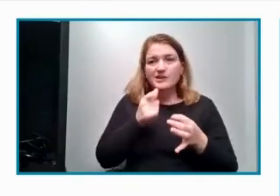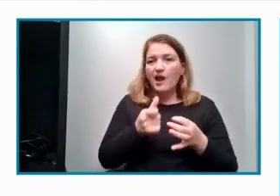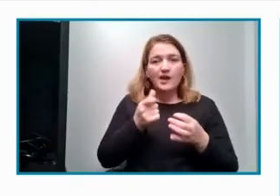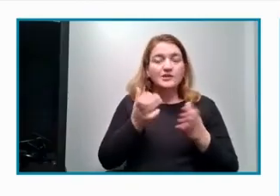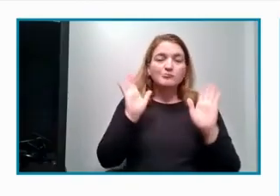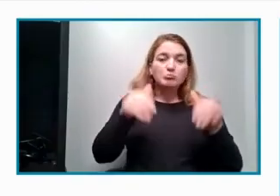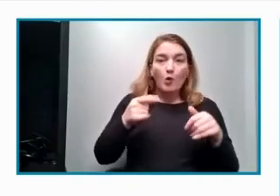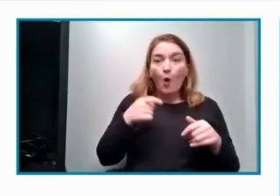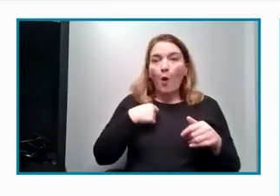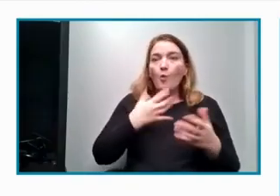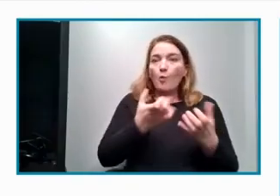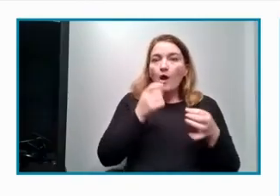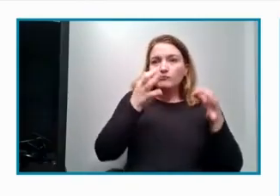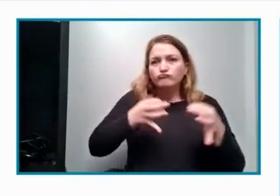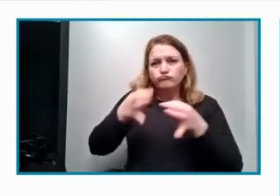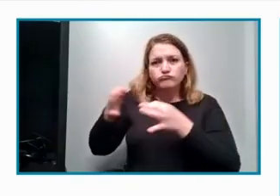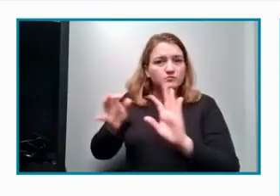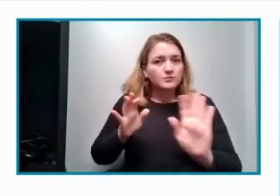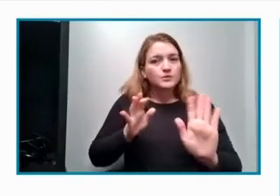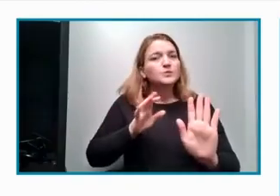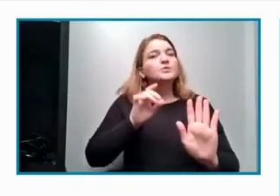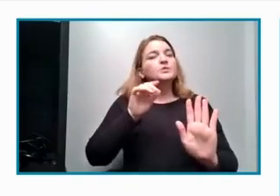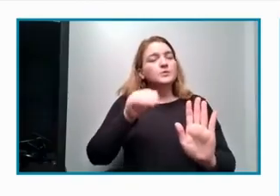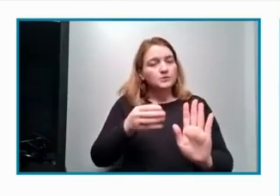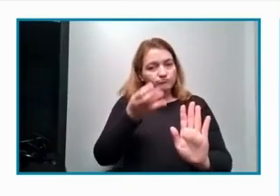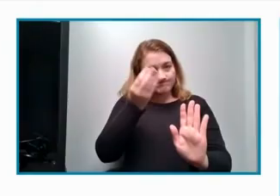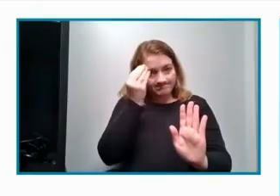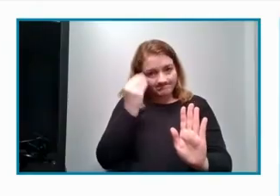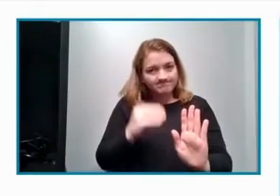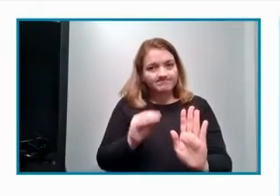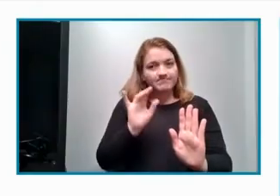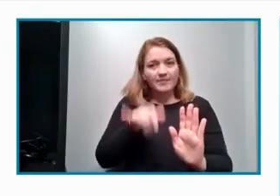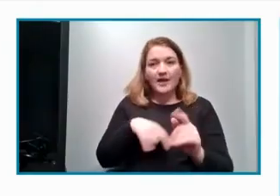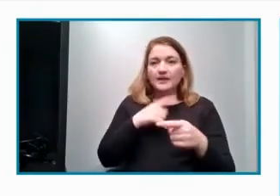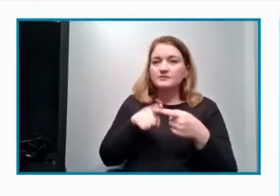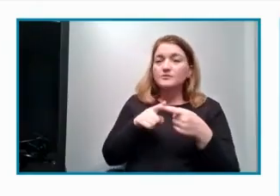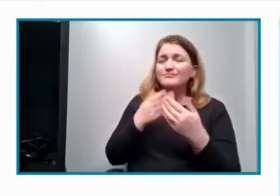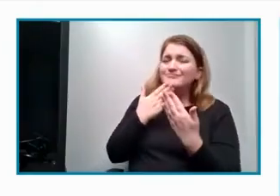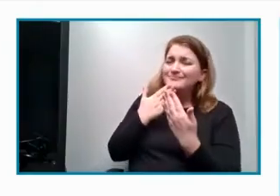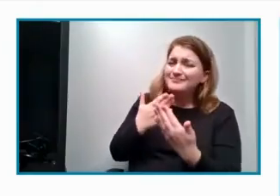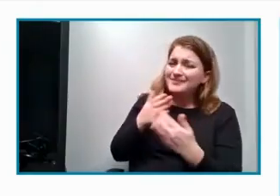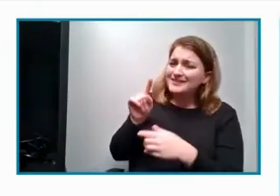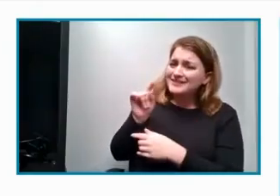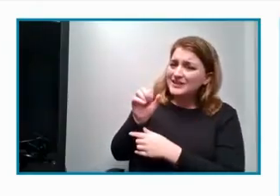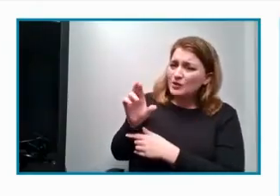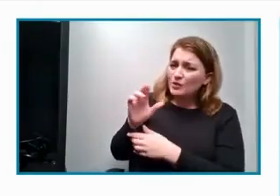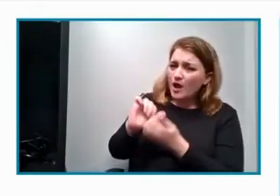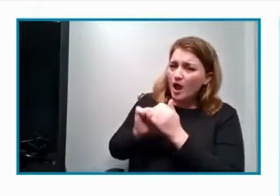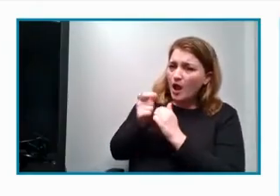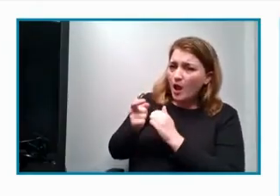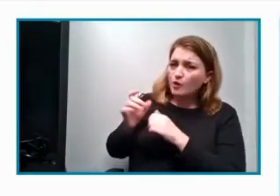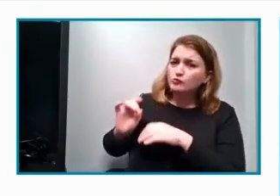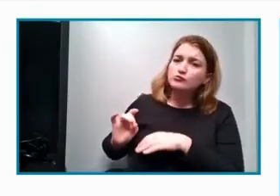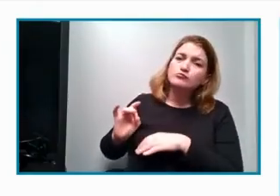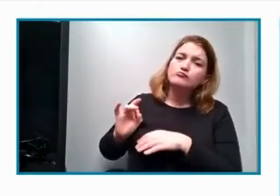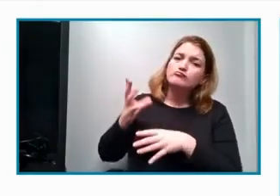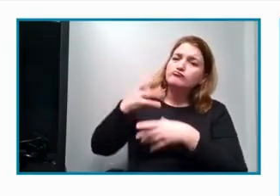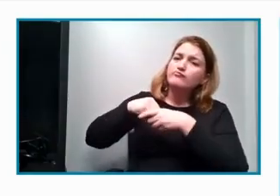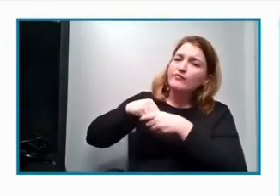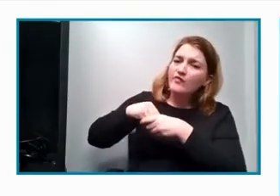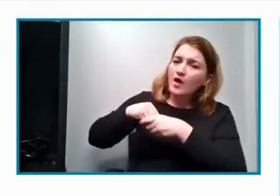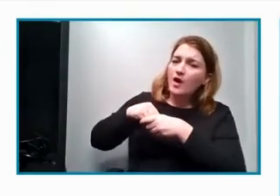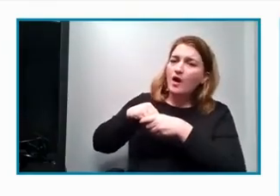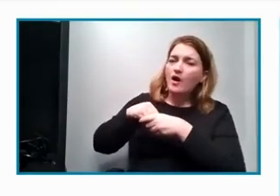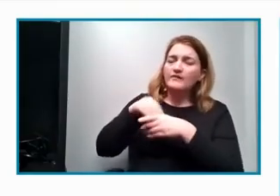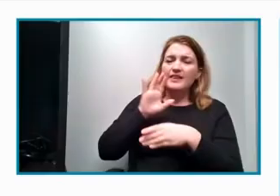Great, thank you. So Taylor, how have you contributed to So Say We All's mission as an evaluator,